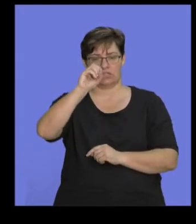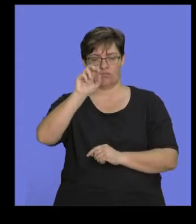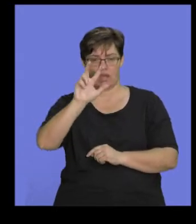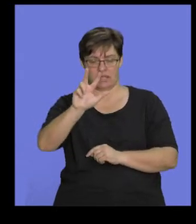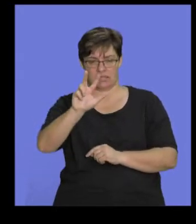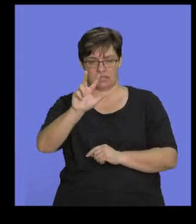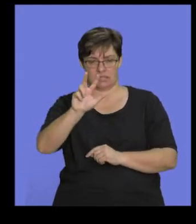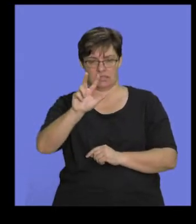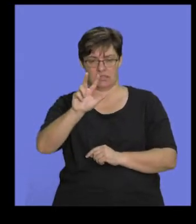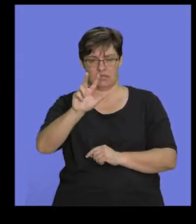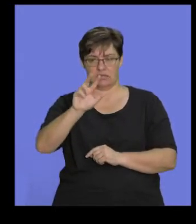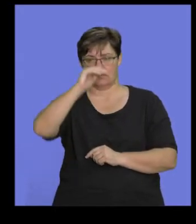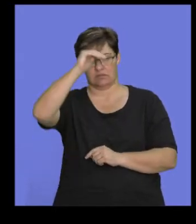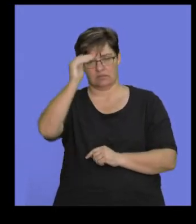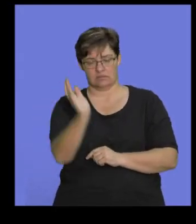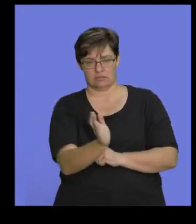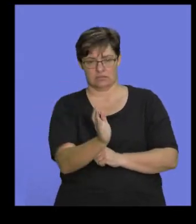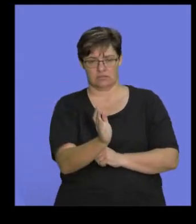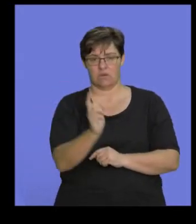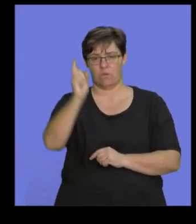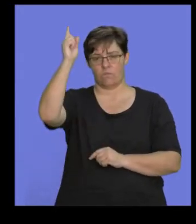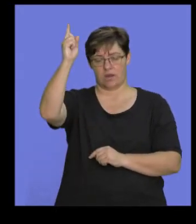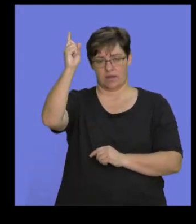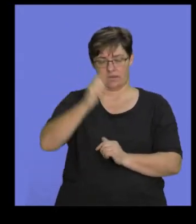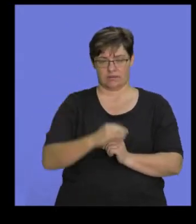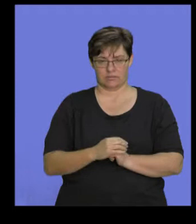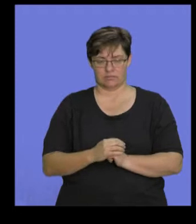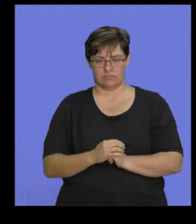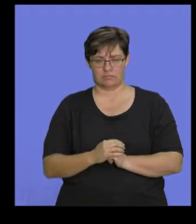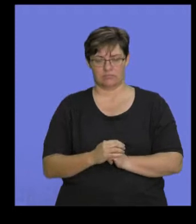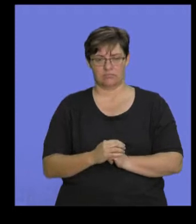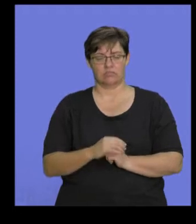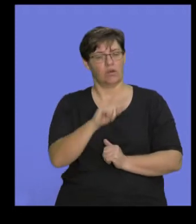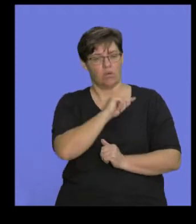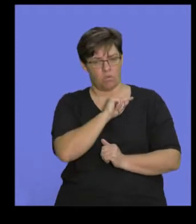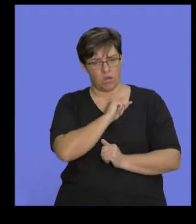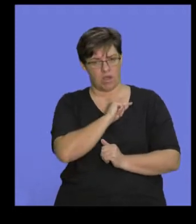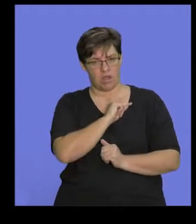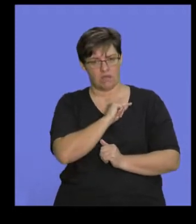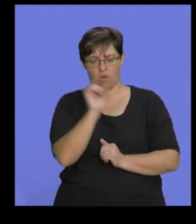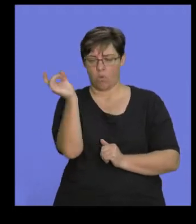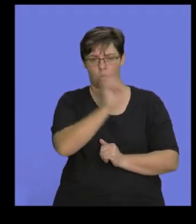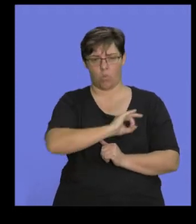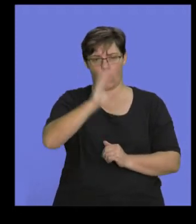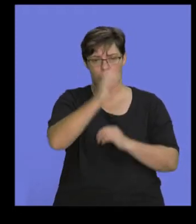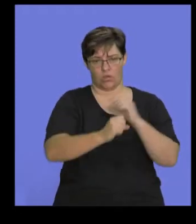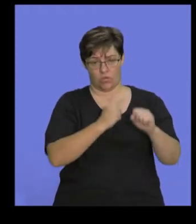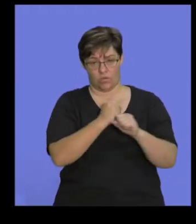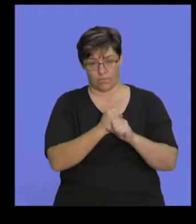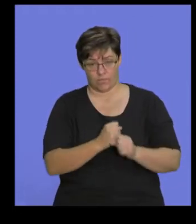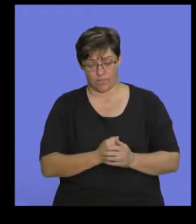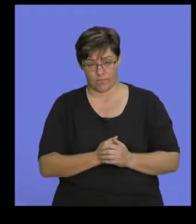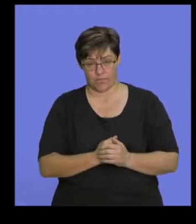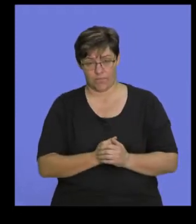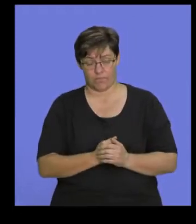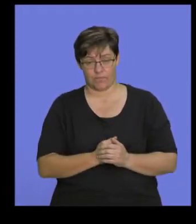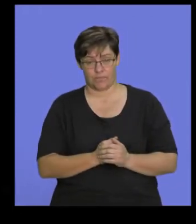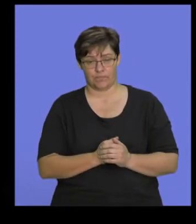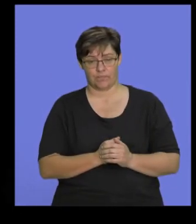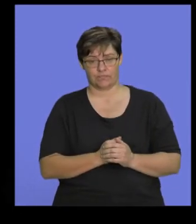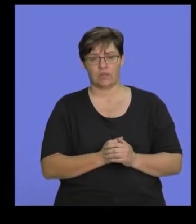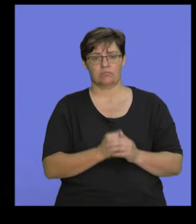0.08 to the exponent of 1, right? Because this is for 1 year. And if